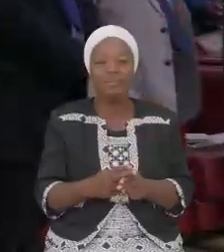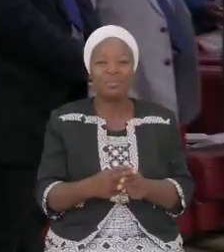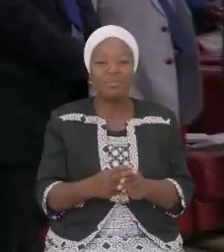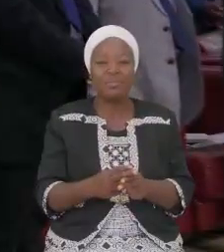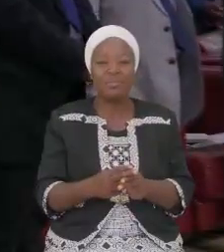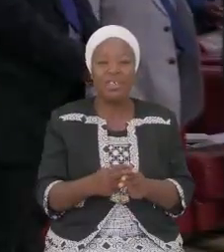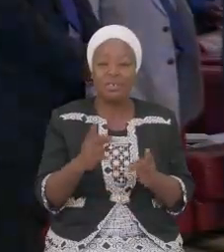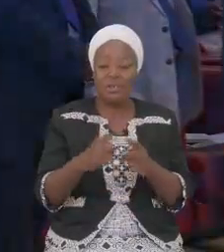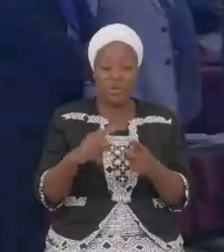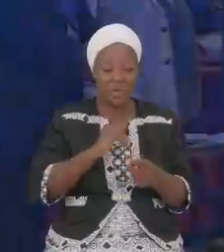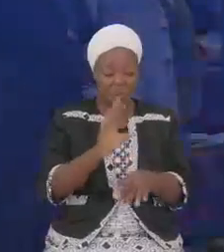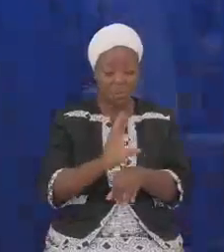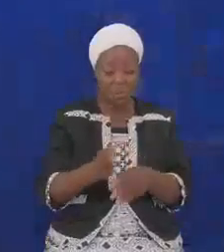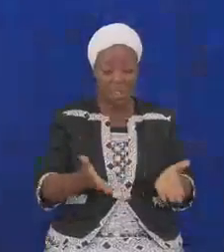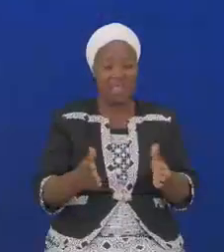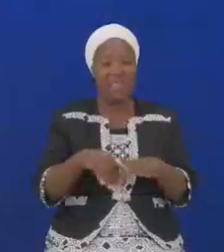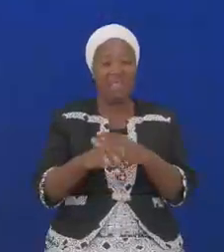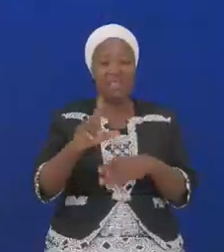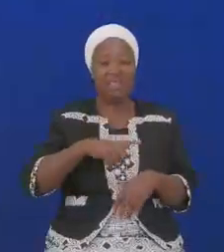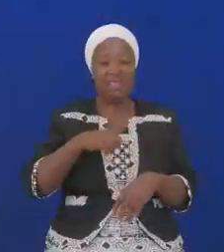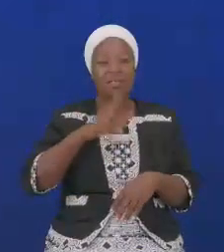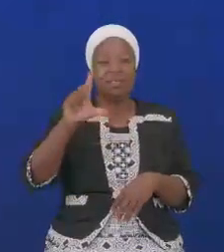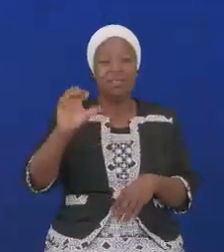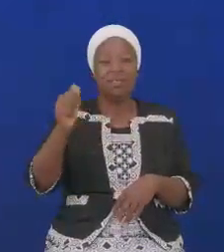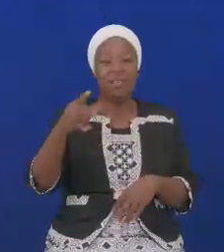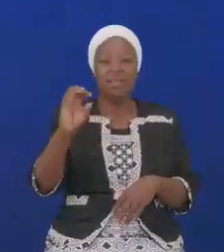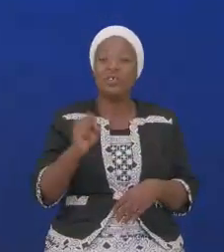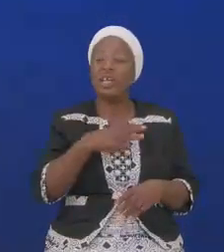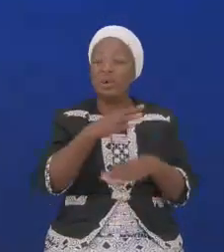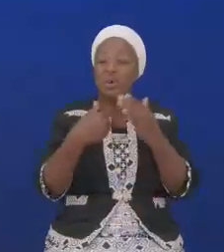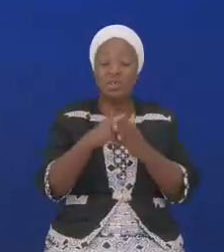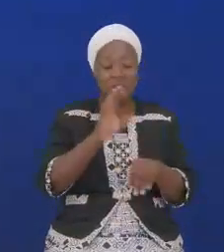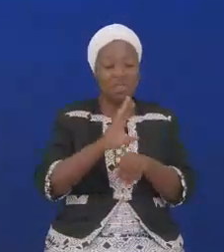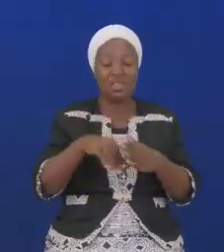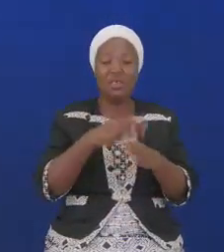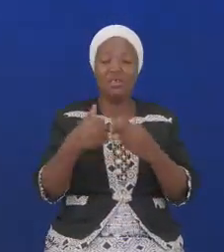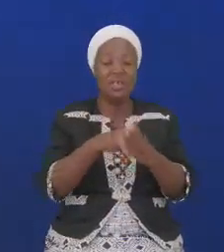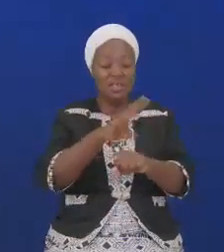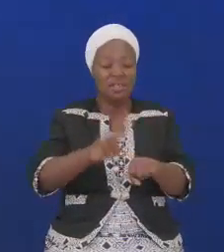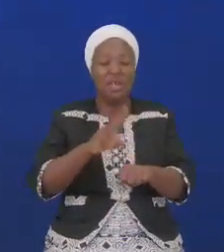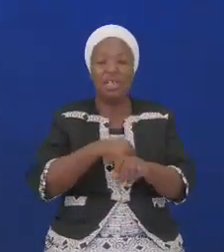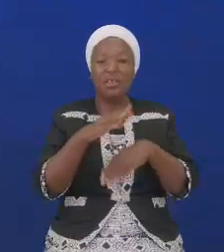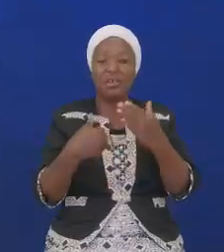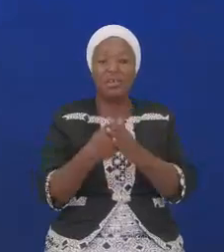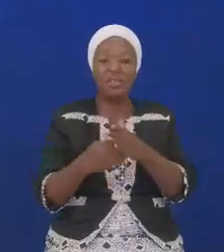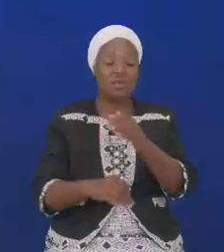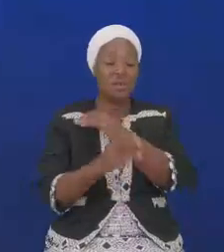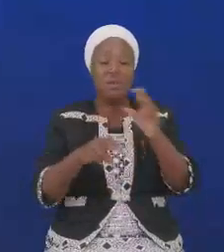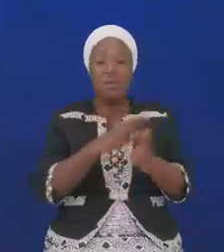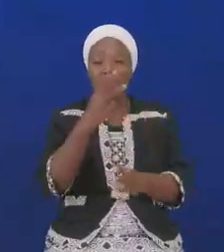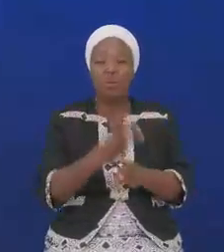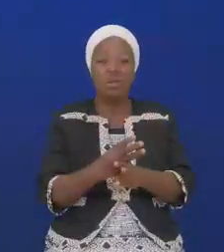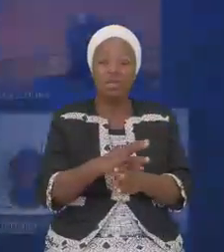Our headquarters here and all the churches in our nation and the churches in our continent Africa and the